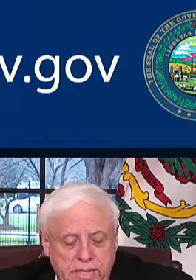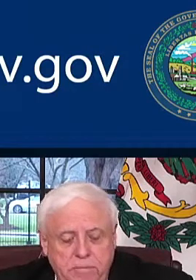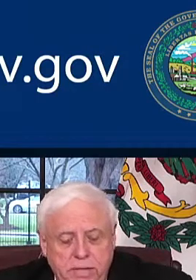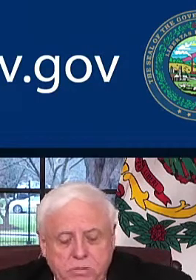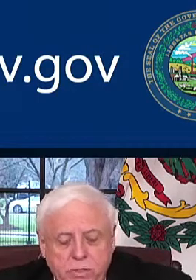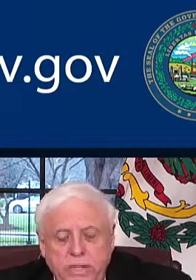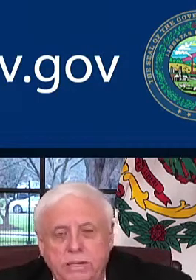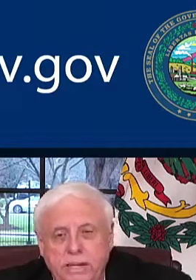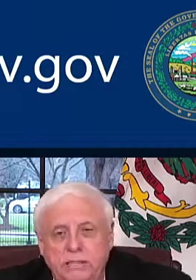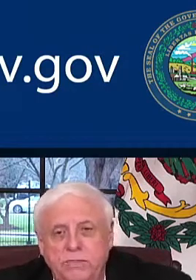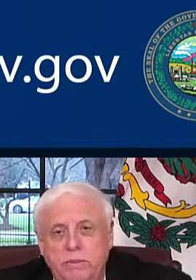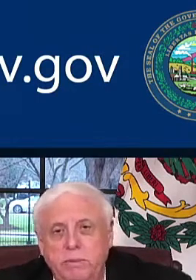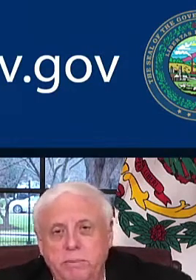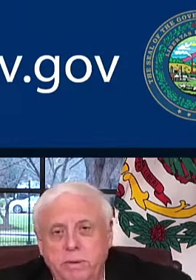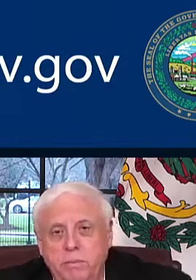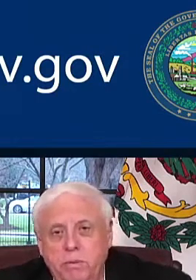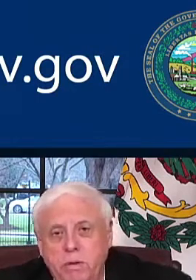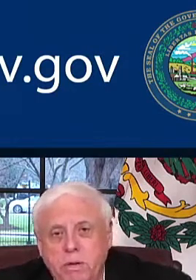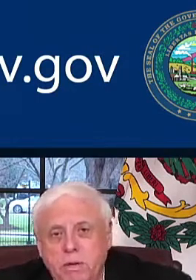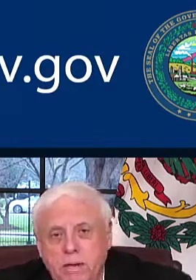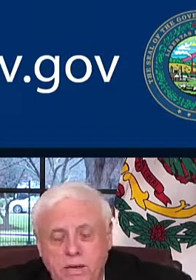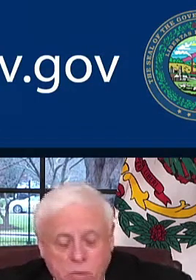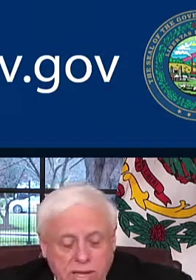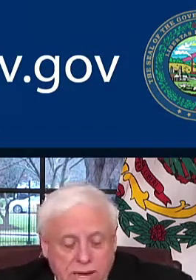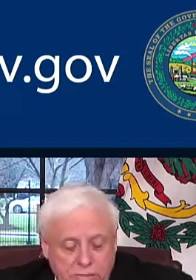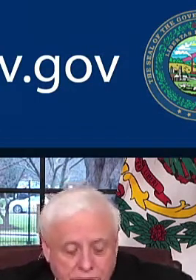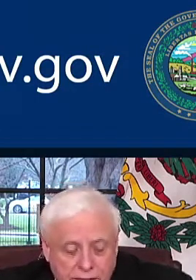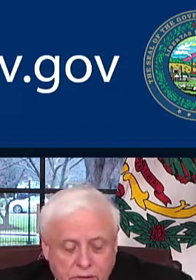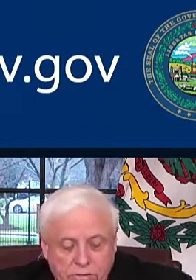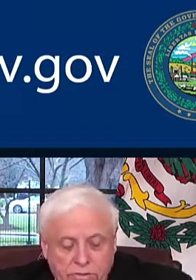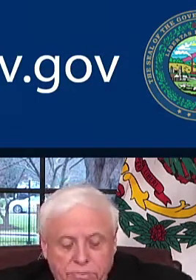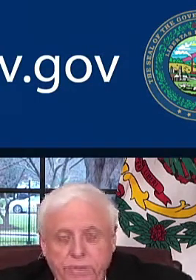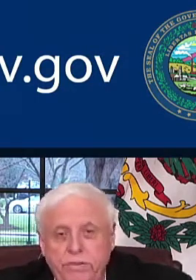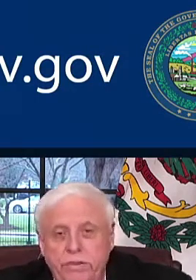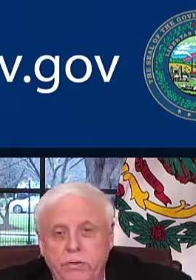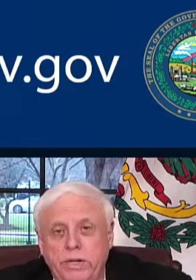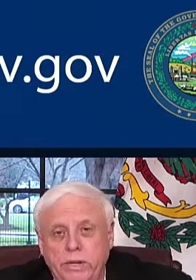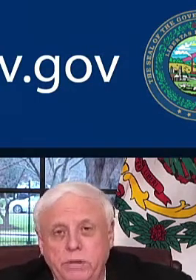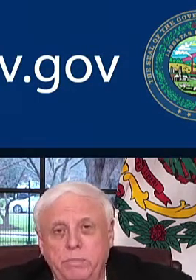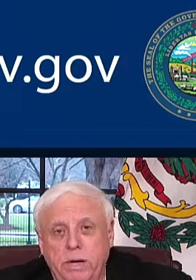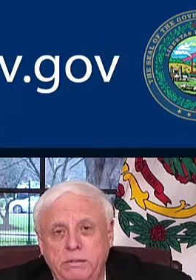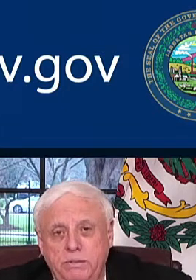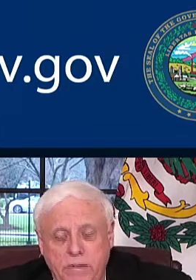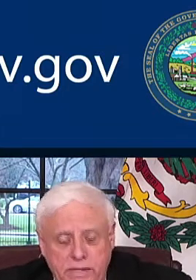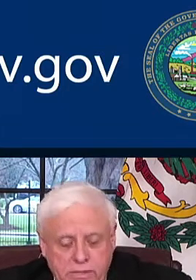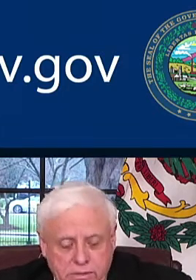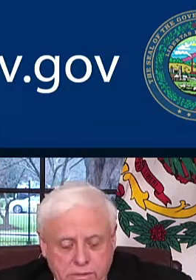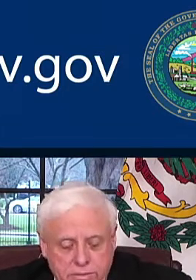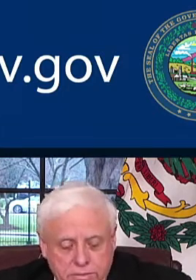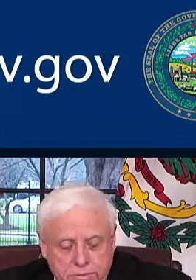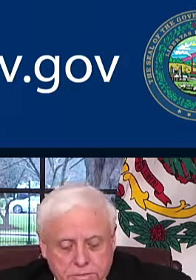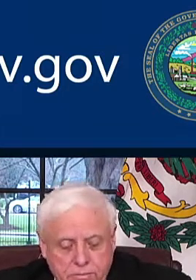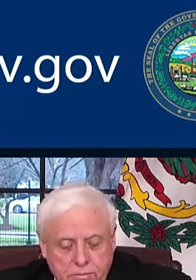14.19%, that means we didn't test very many people, and we got 1,053 new positive